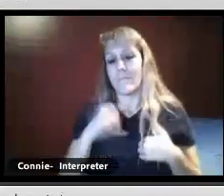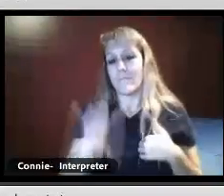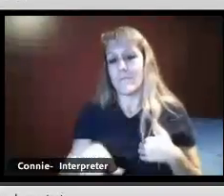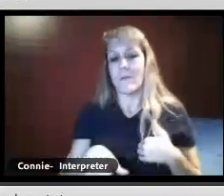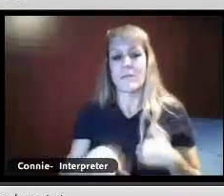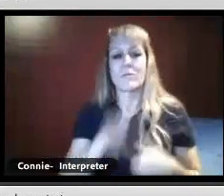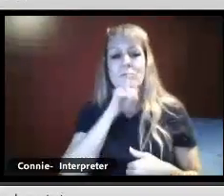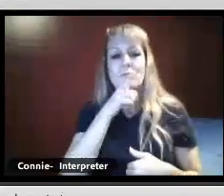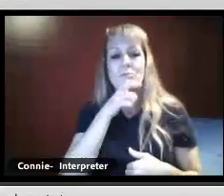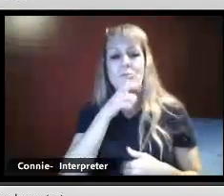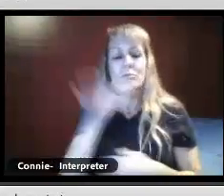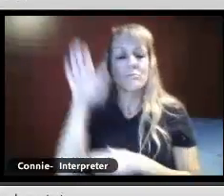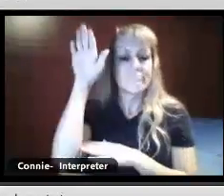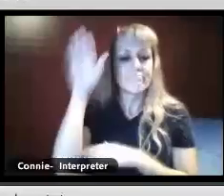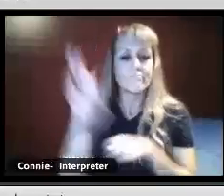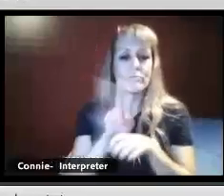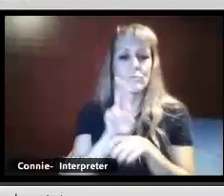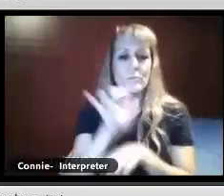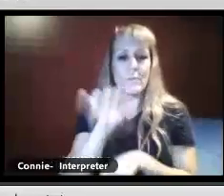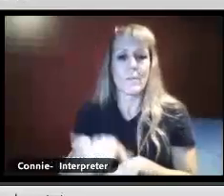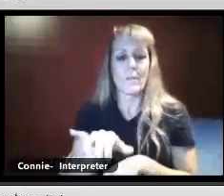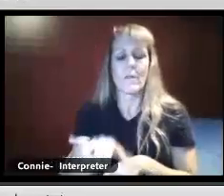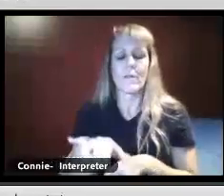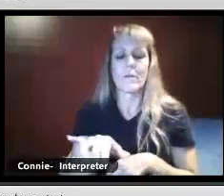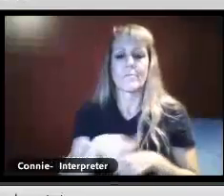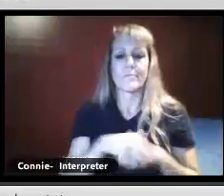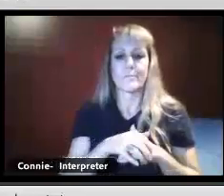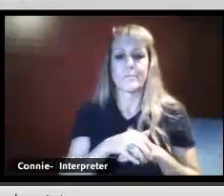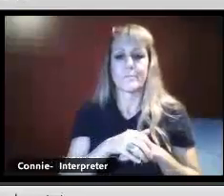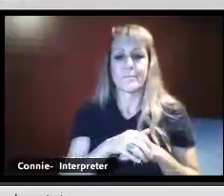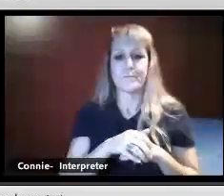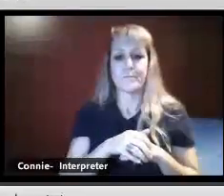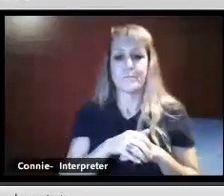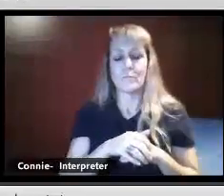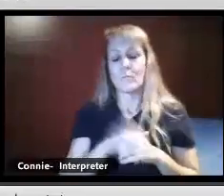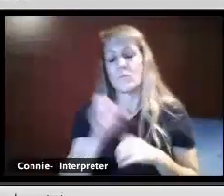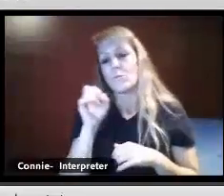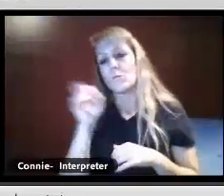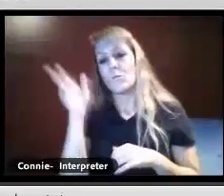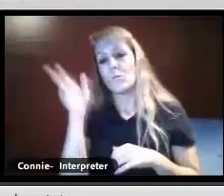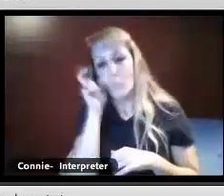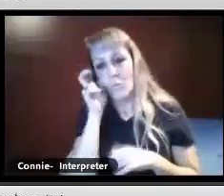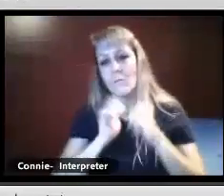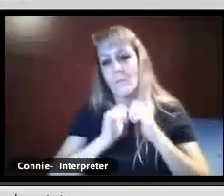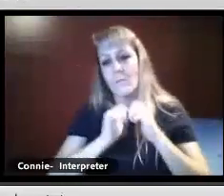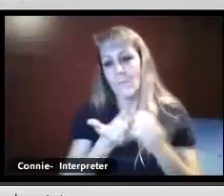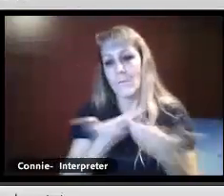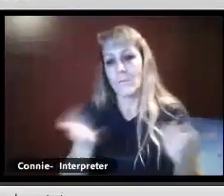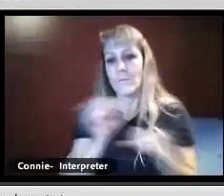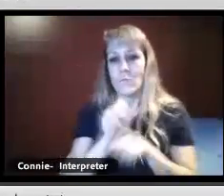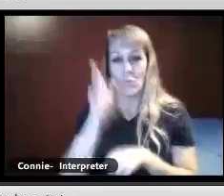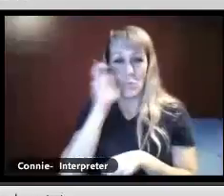show of hands. How many people have come across, or heard of How Stuff Works?